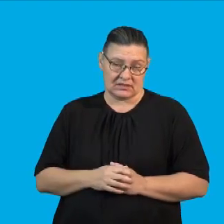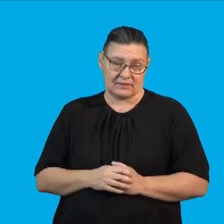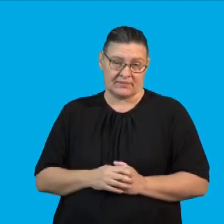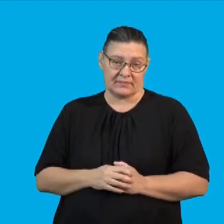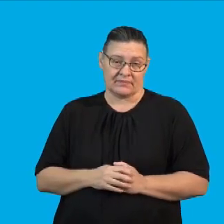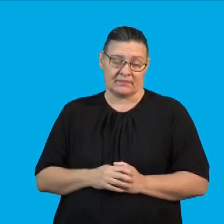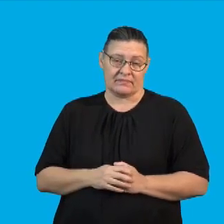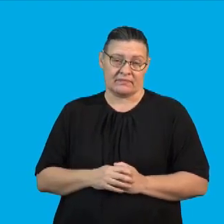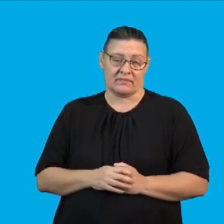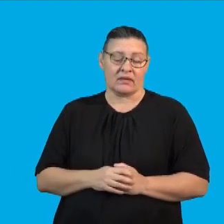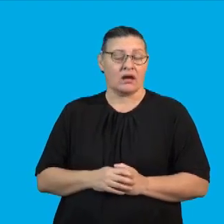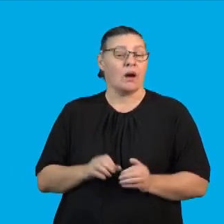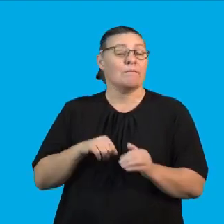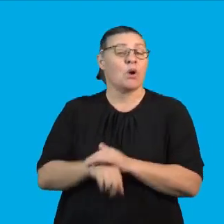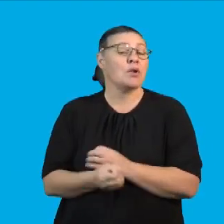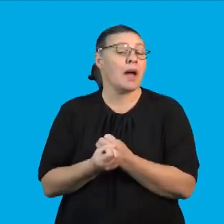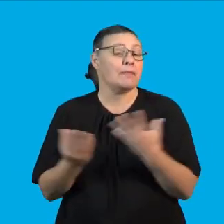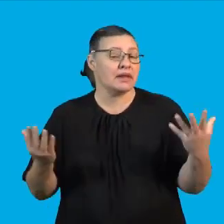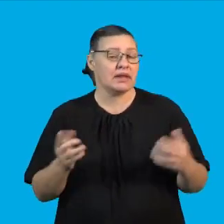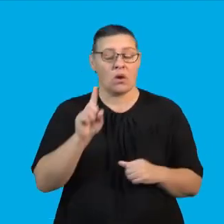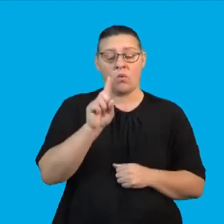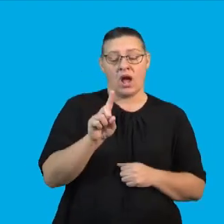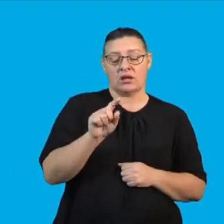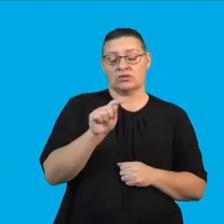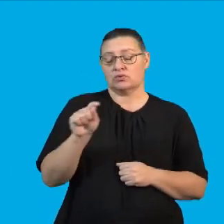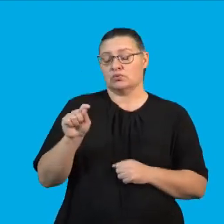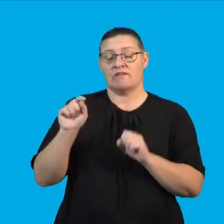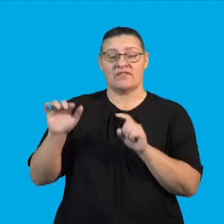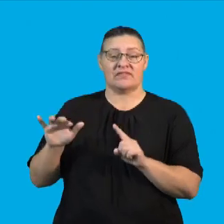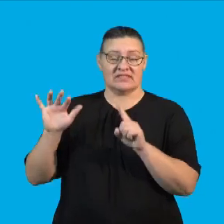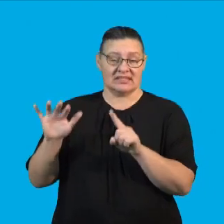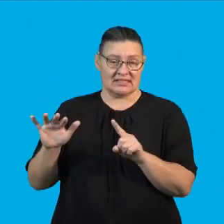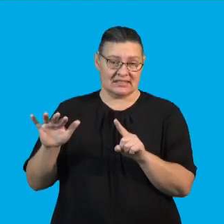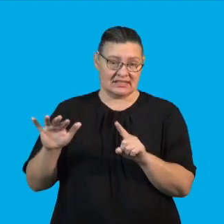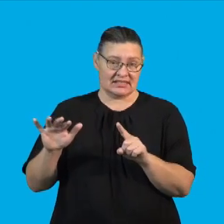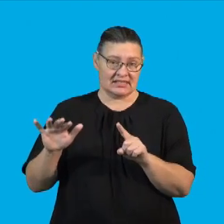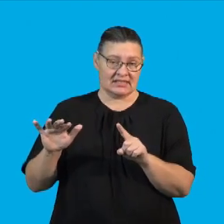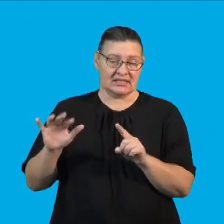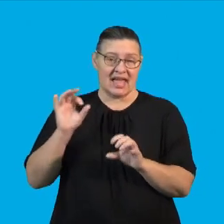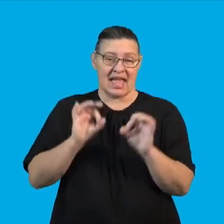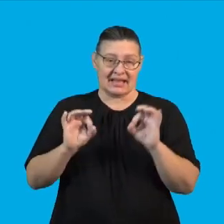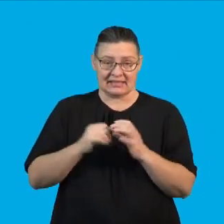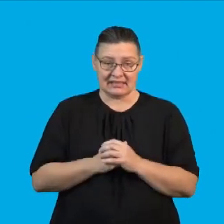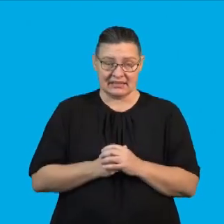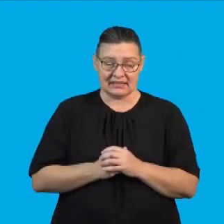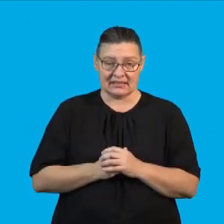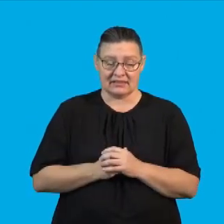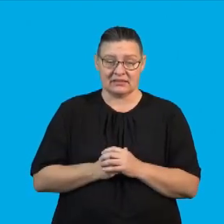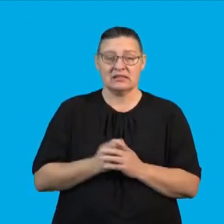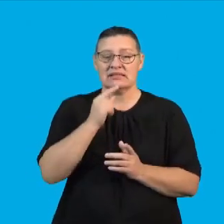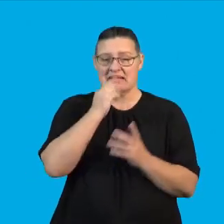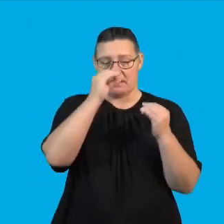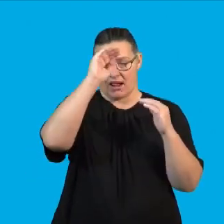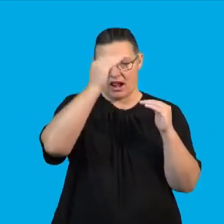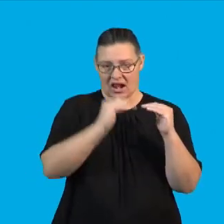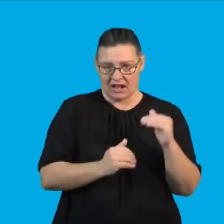not ovoviviparous, but viviparous. The number of eggs, it's between 1 and 15.